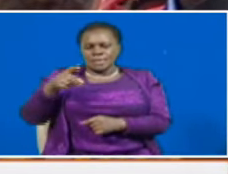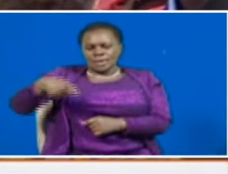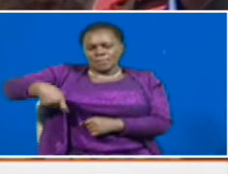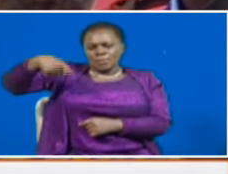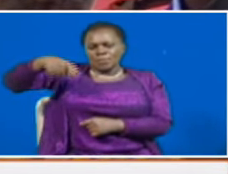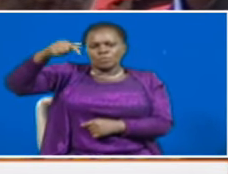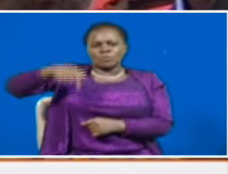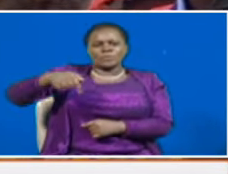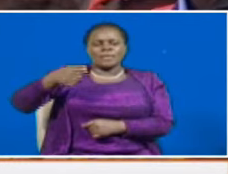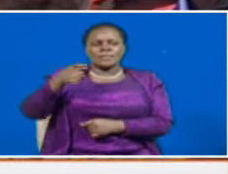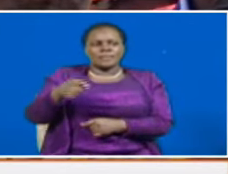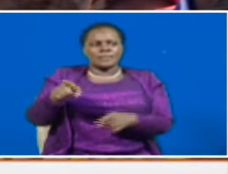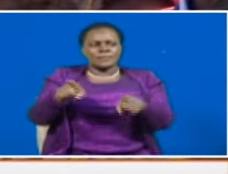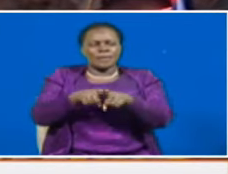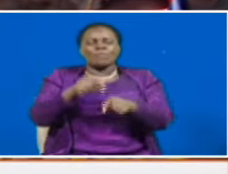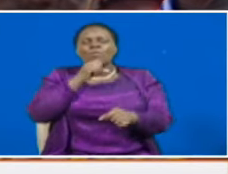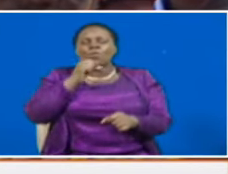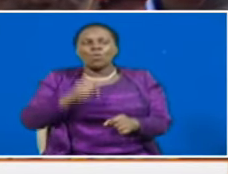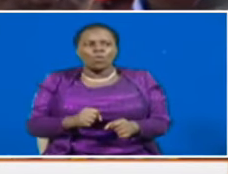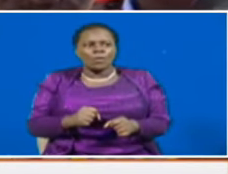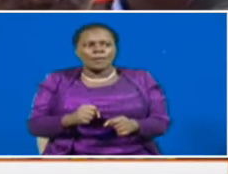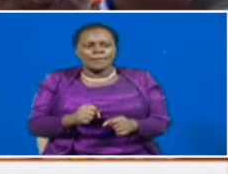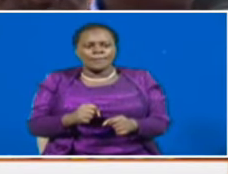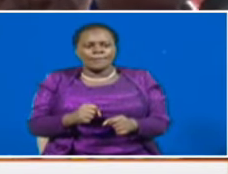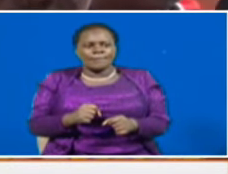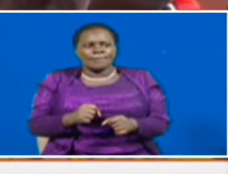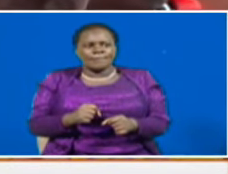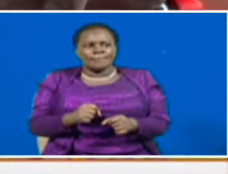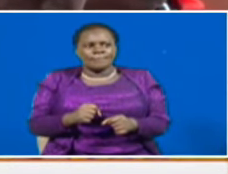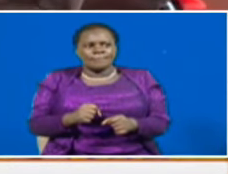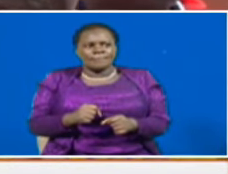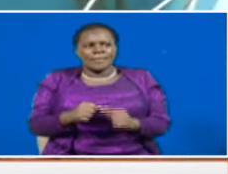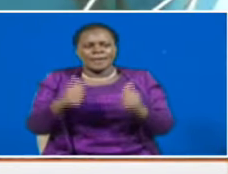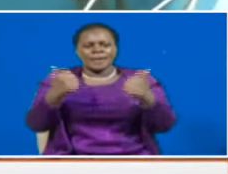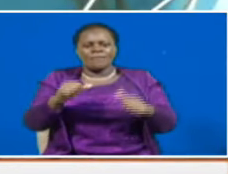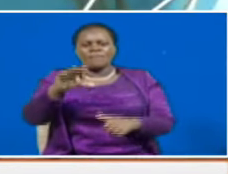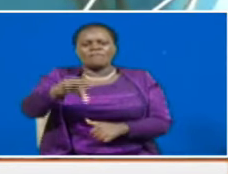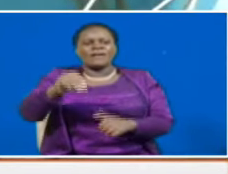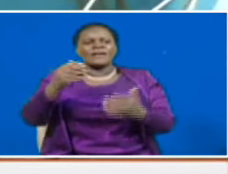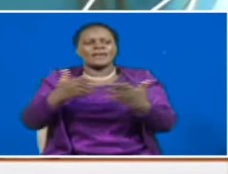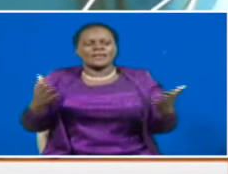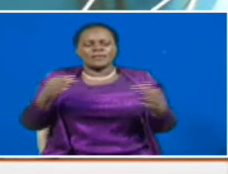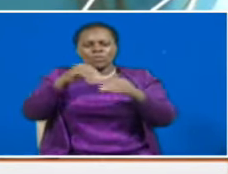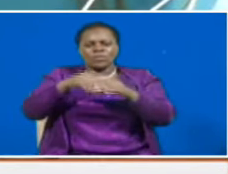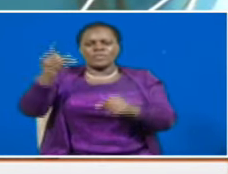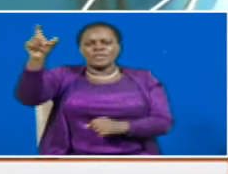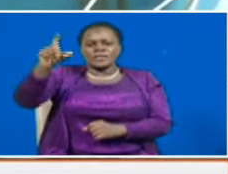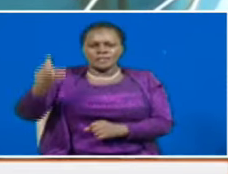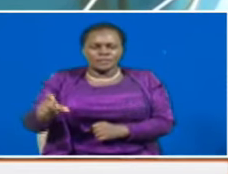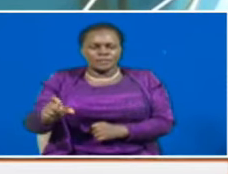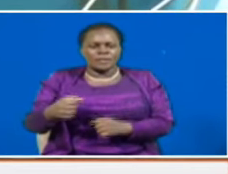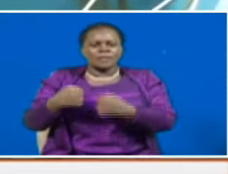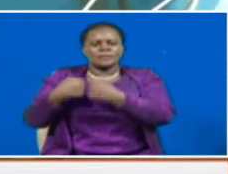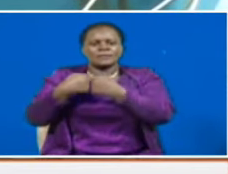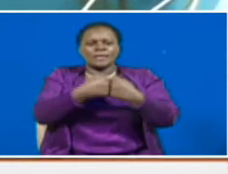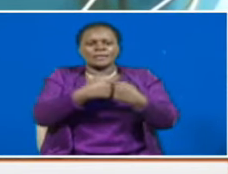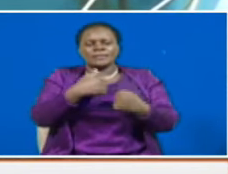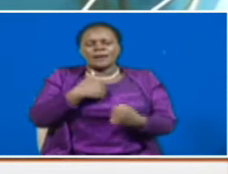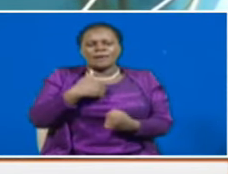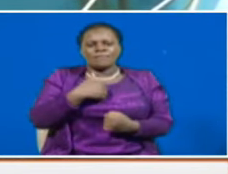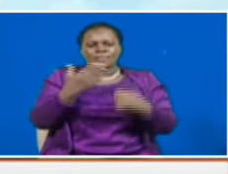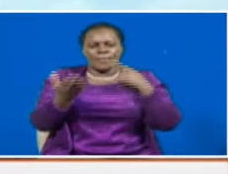today, these are ultra-modern equipment that you will never find anywhere within this region. With the challenges that we have in the Red